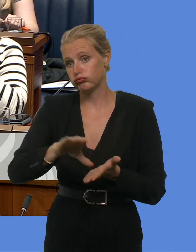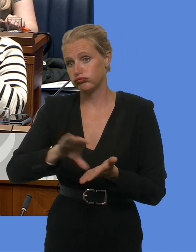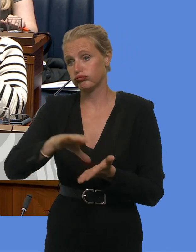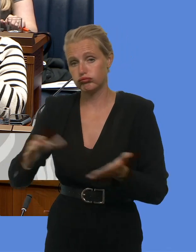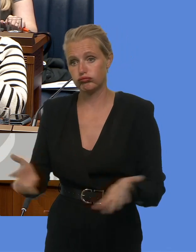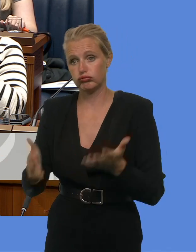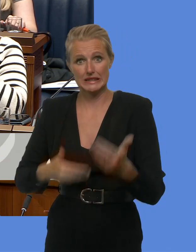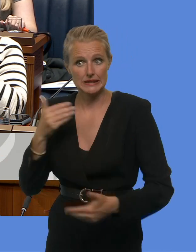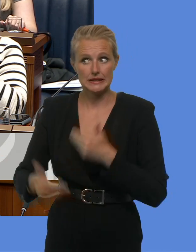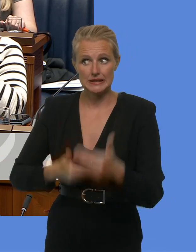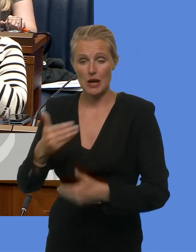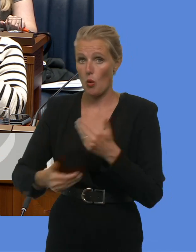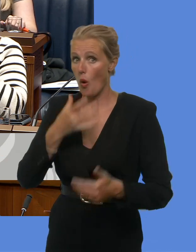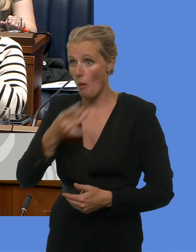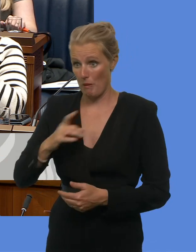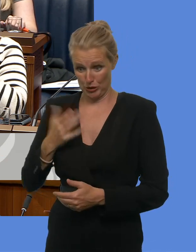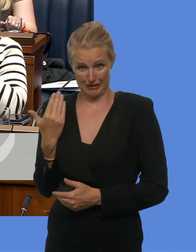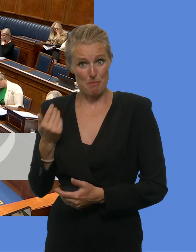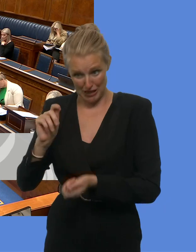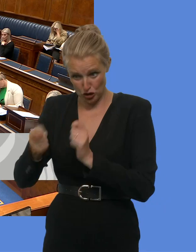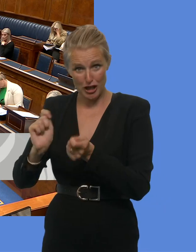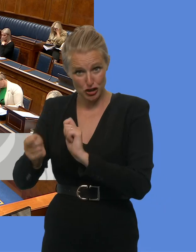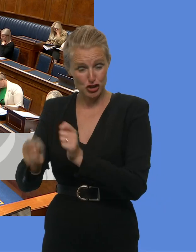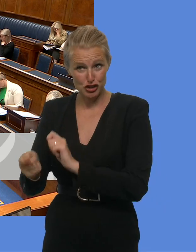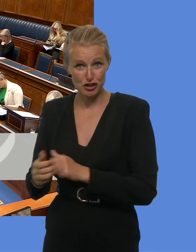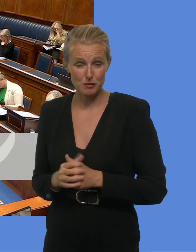up given the changes that have happened. Timothy Gosson.